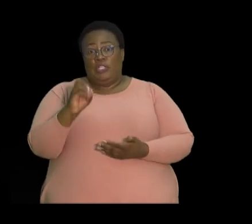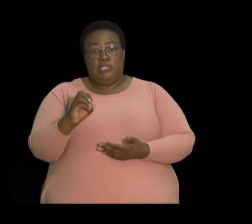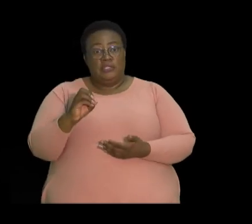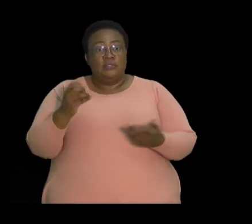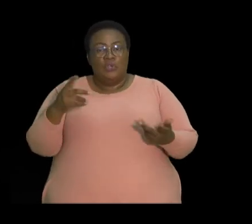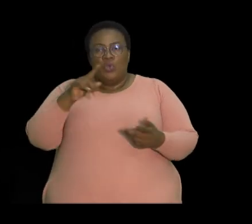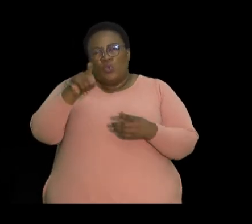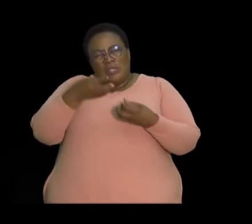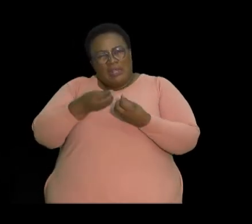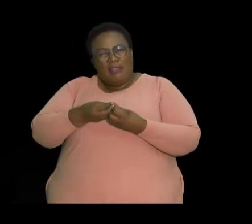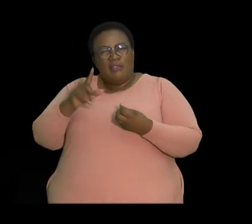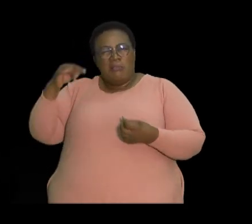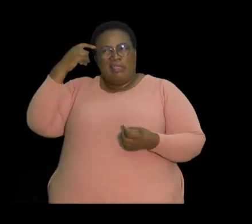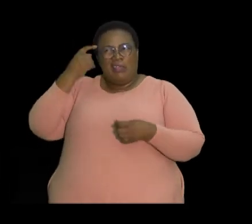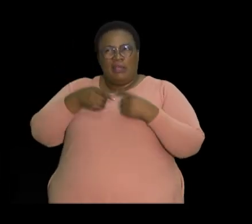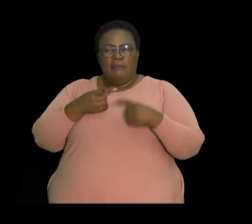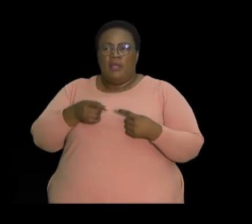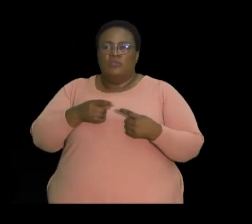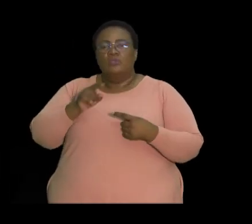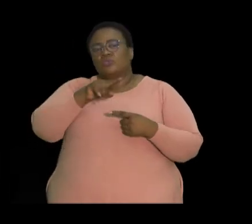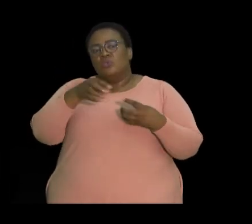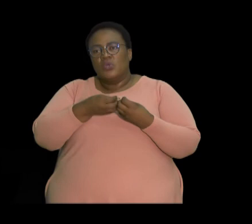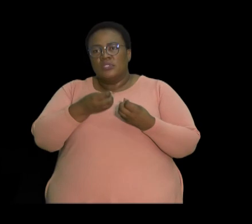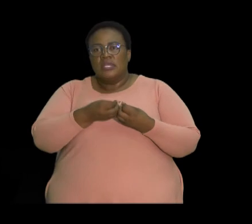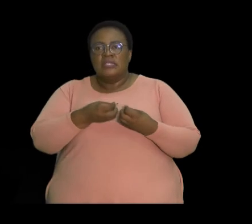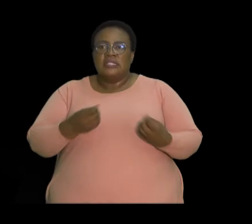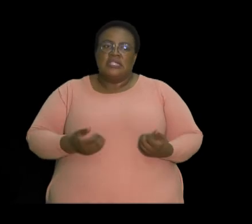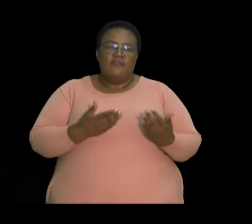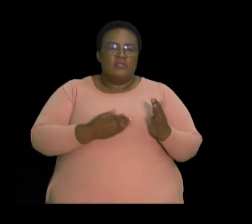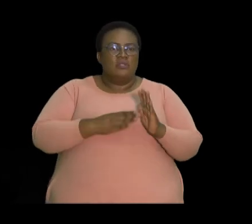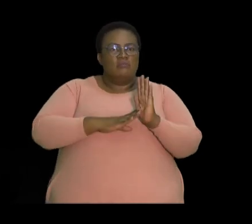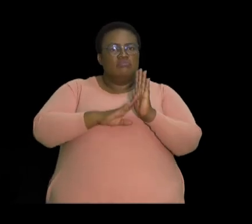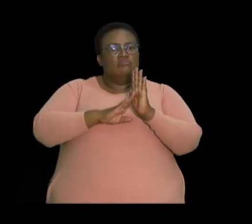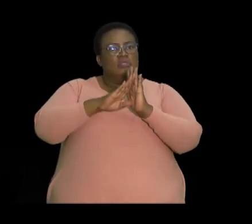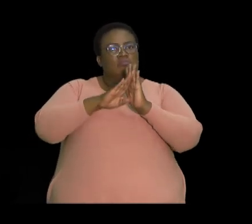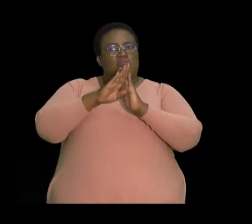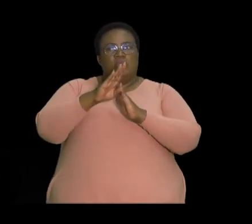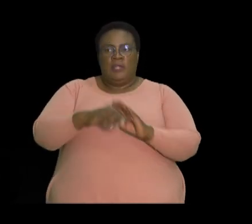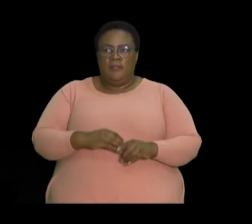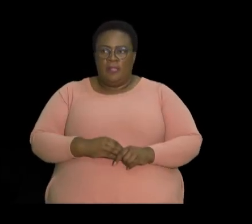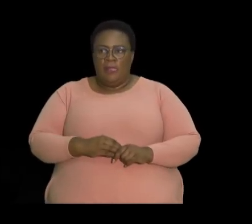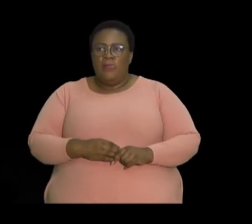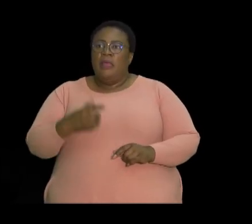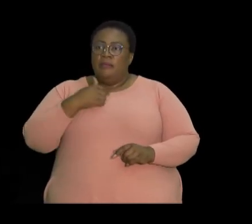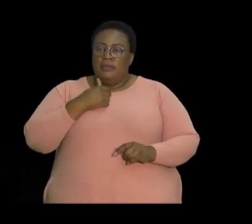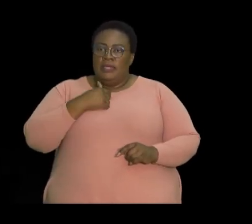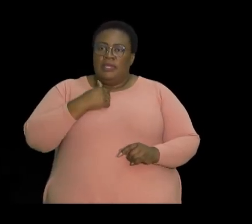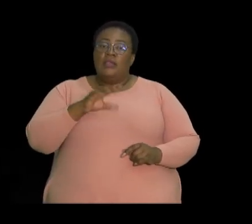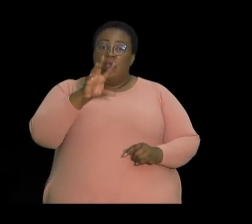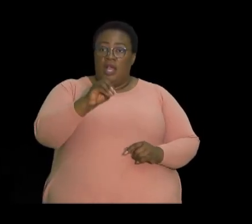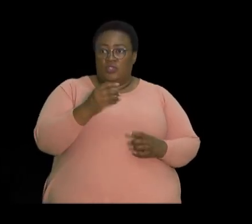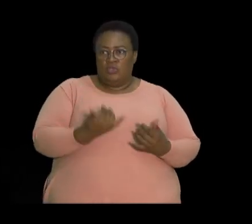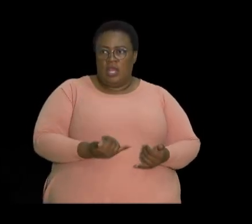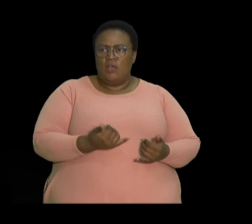buy bread. So those are things you need to be thinking about, the rate at which those goods and services are increasing. And then